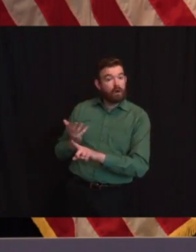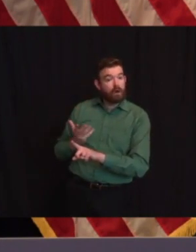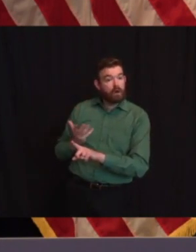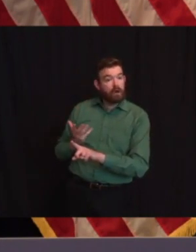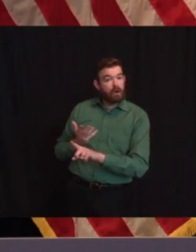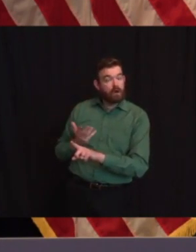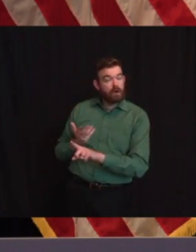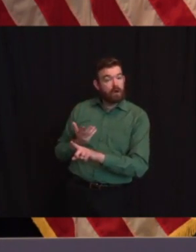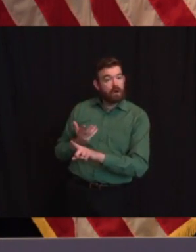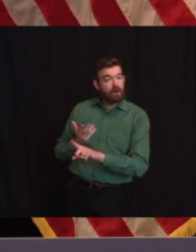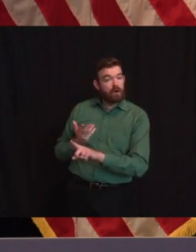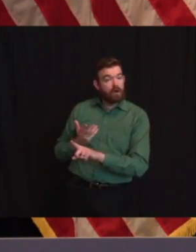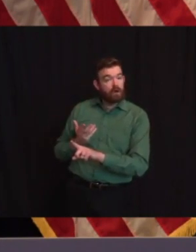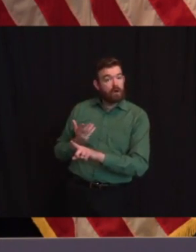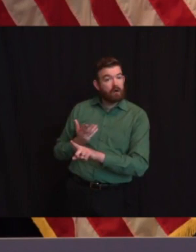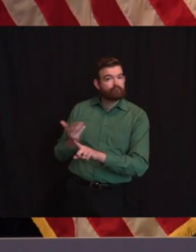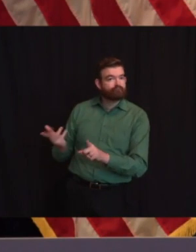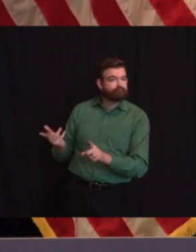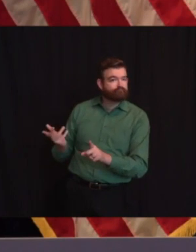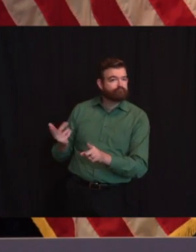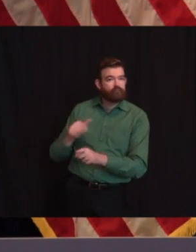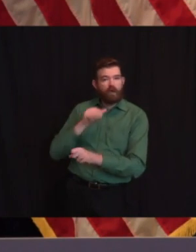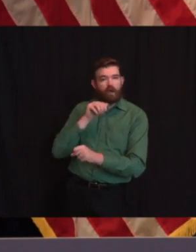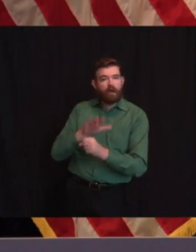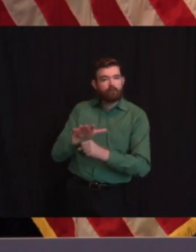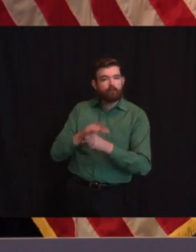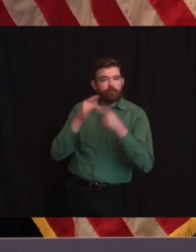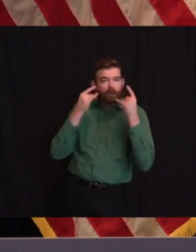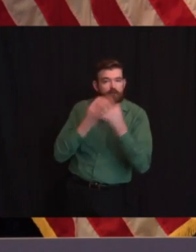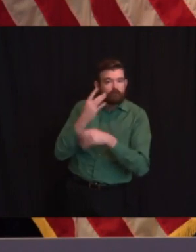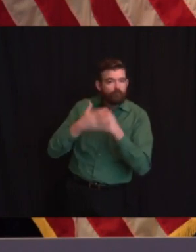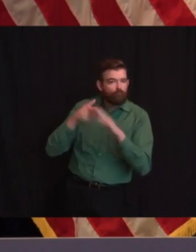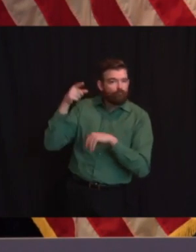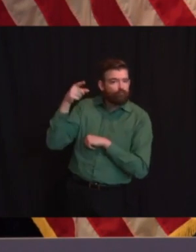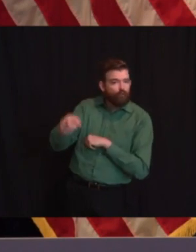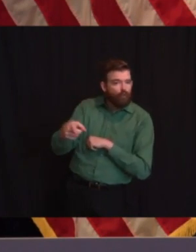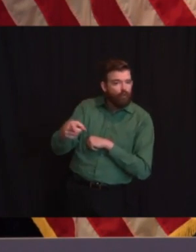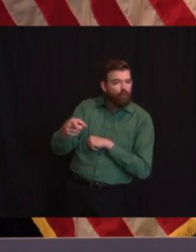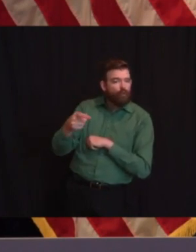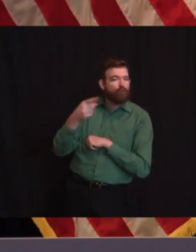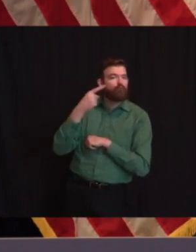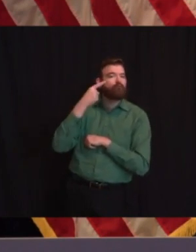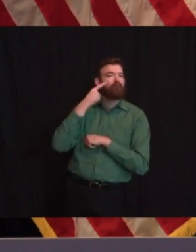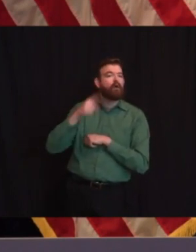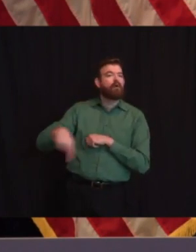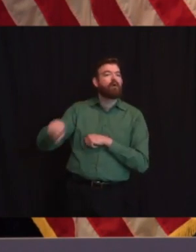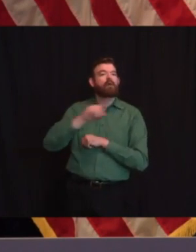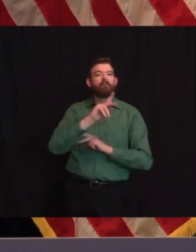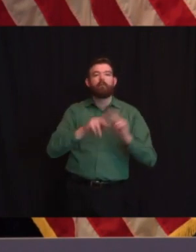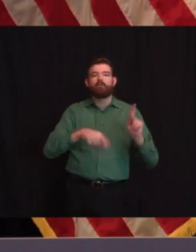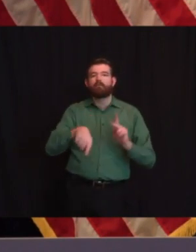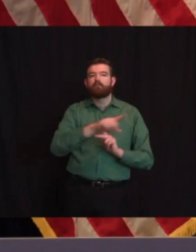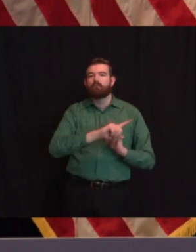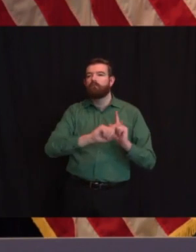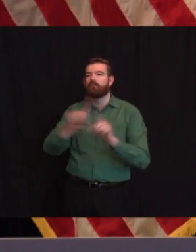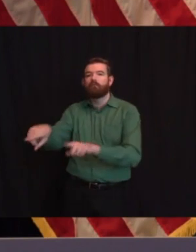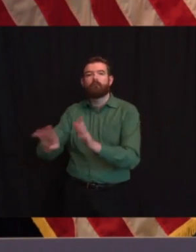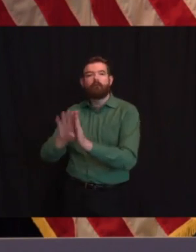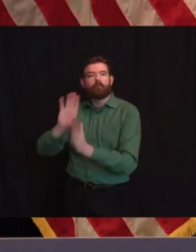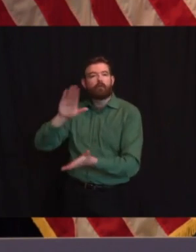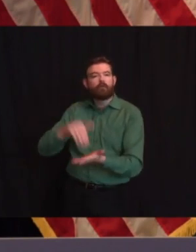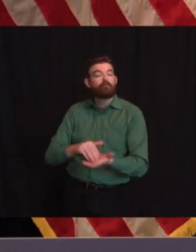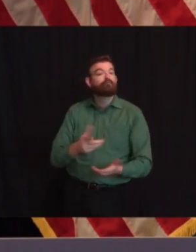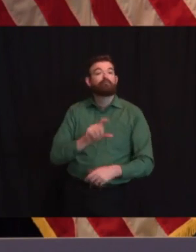including PPE not being given to first responders responding to it, and high burn rates, to